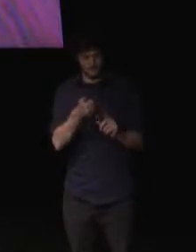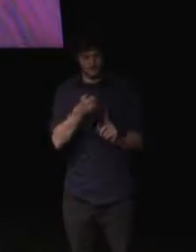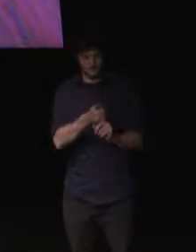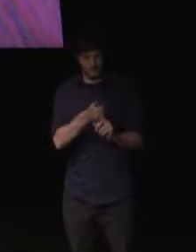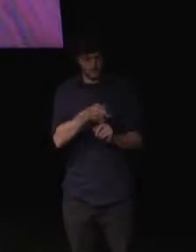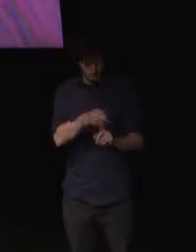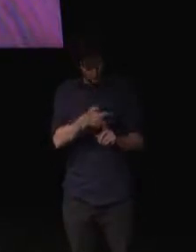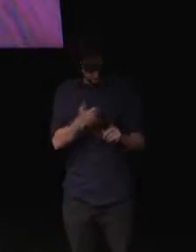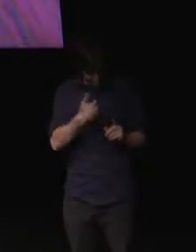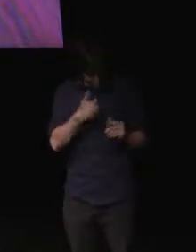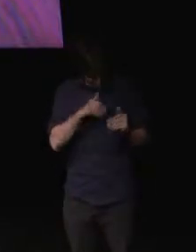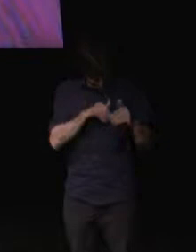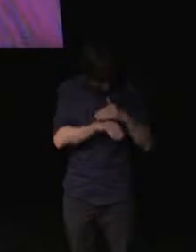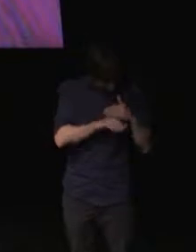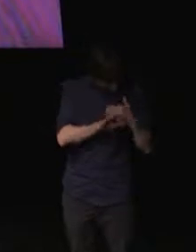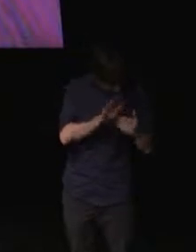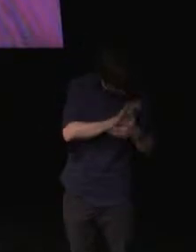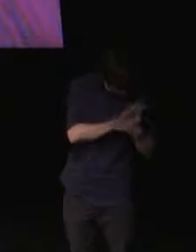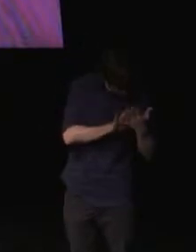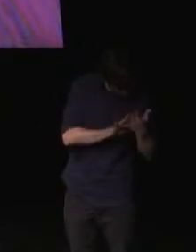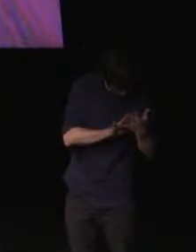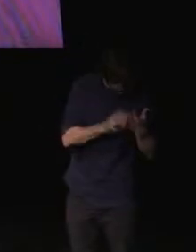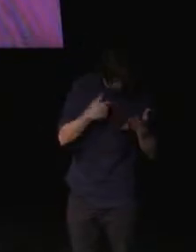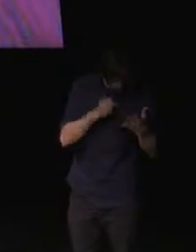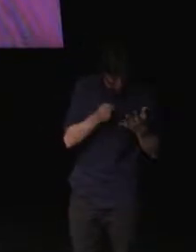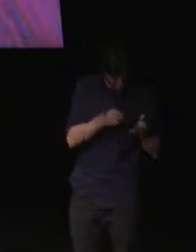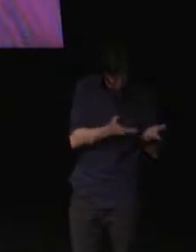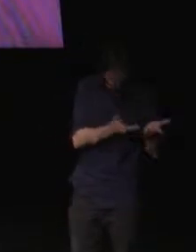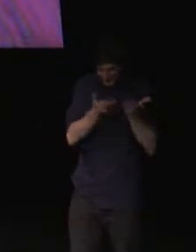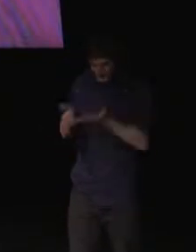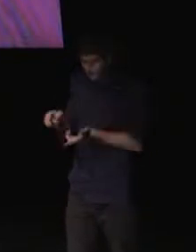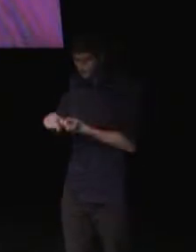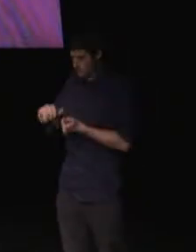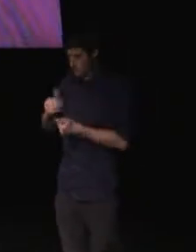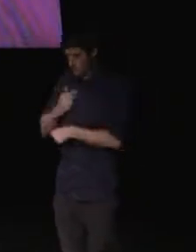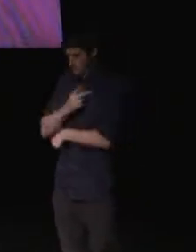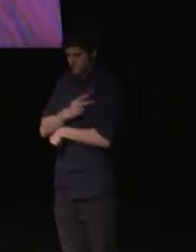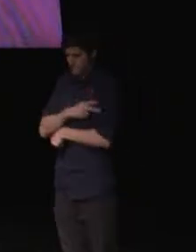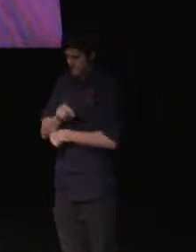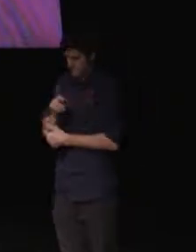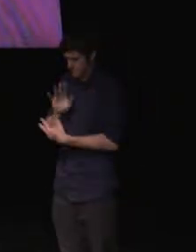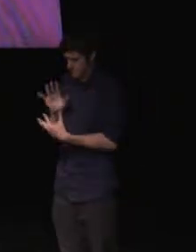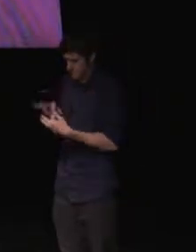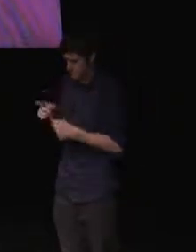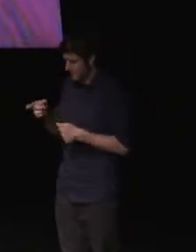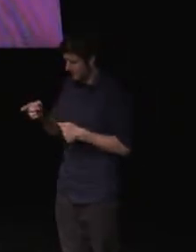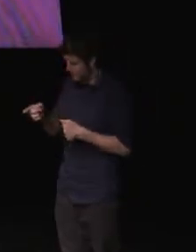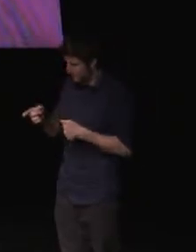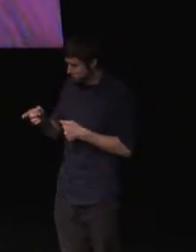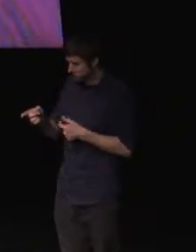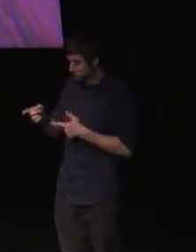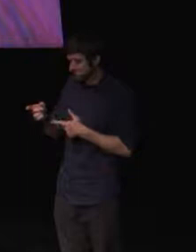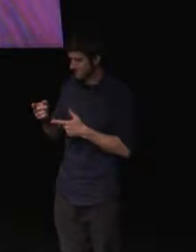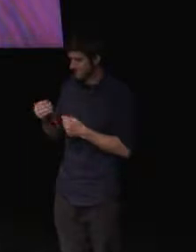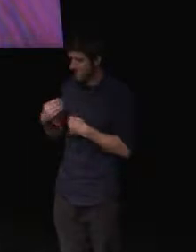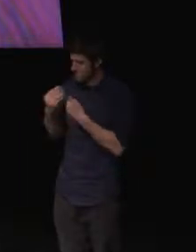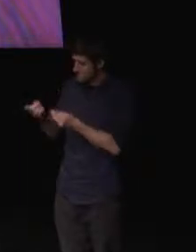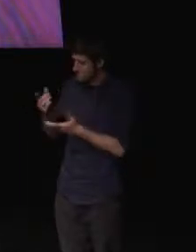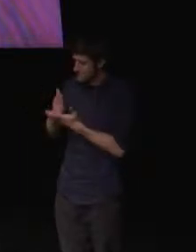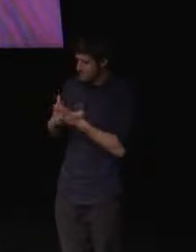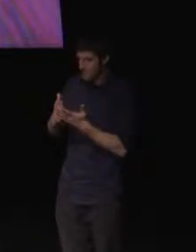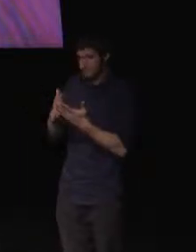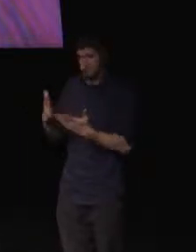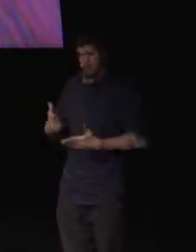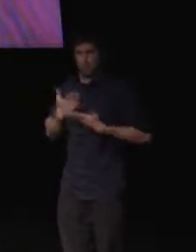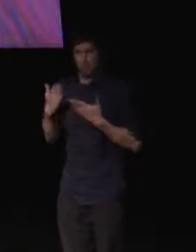therapy and treatment clinics and use them to motivate our patients and have them find joy in gaming, first off, while they're recovering and getting better, and